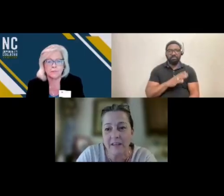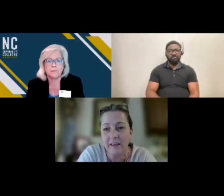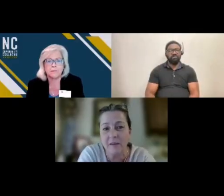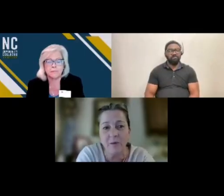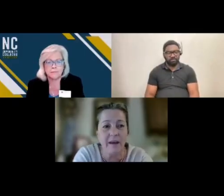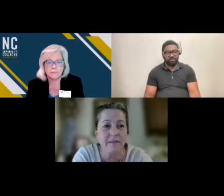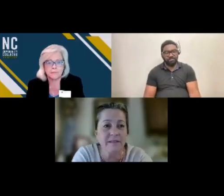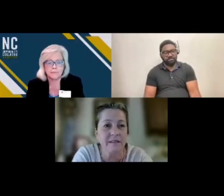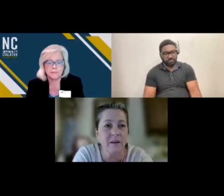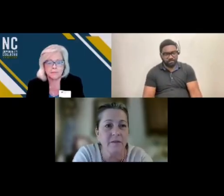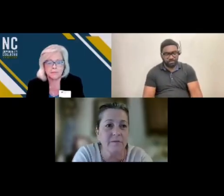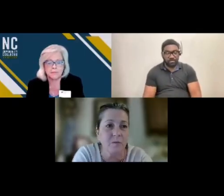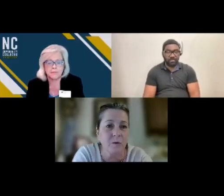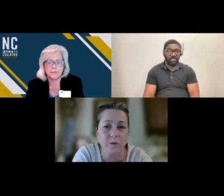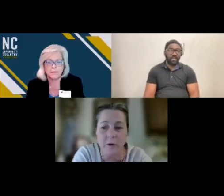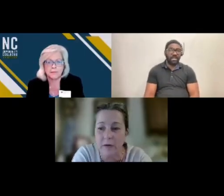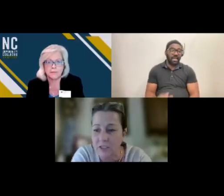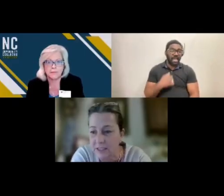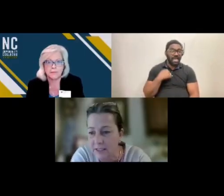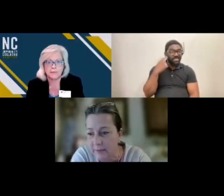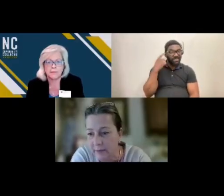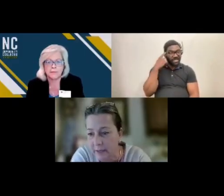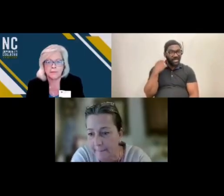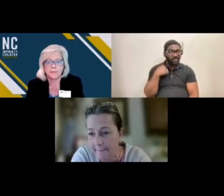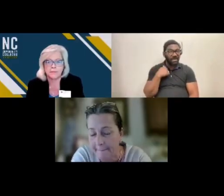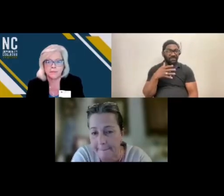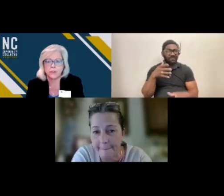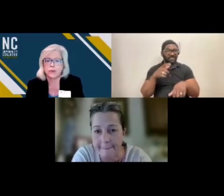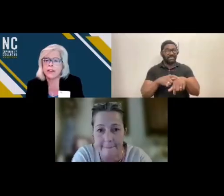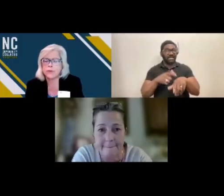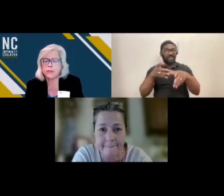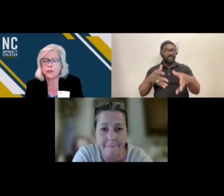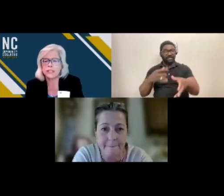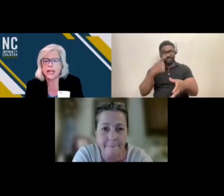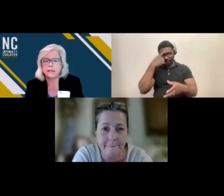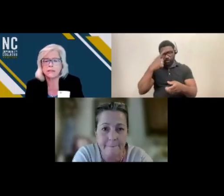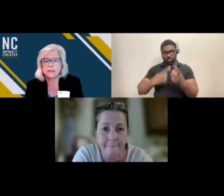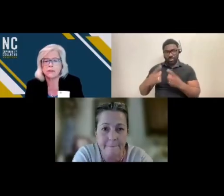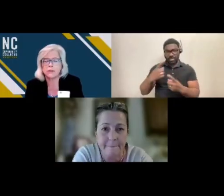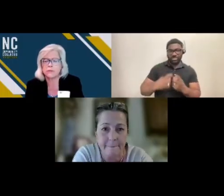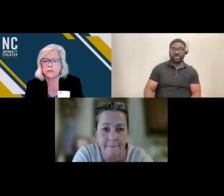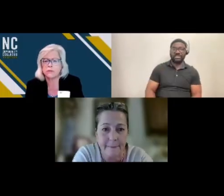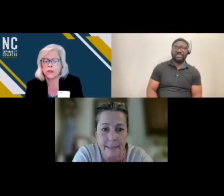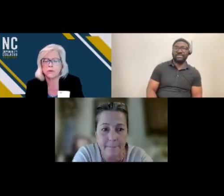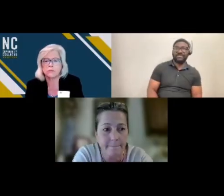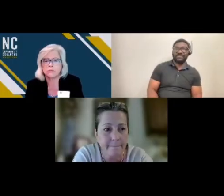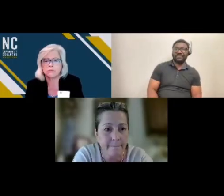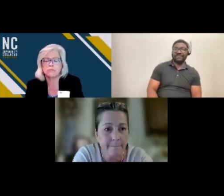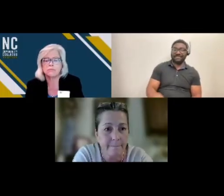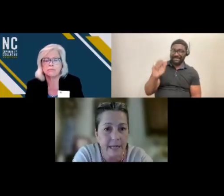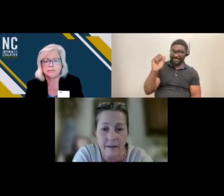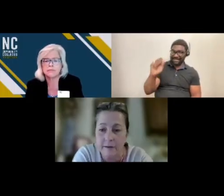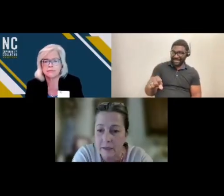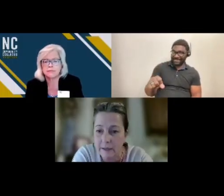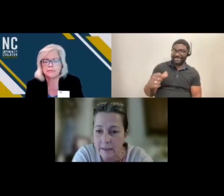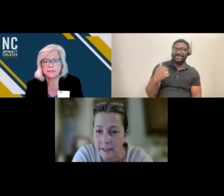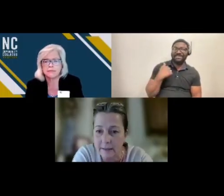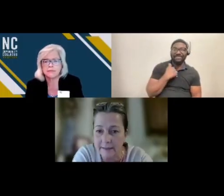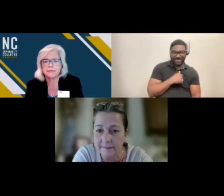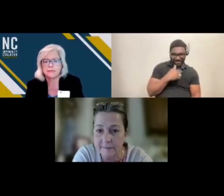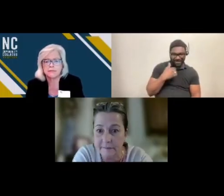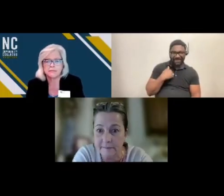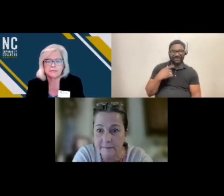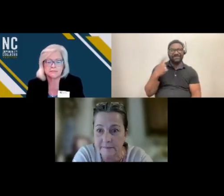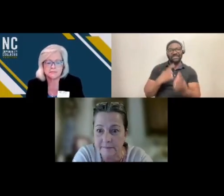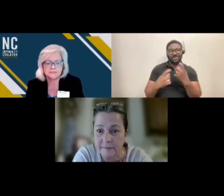So I think we have some room for questions, maybe? Do we have time? Oh, well, yes, and there's